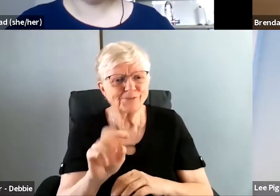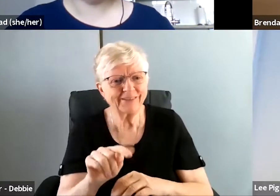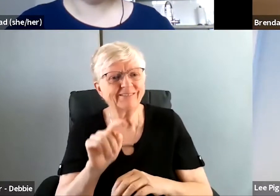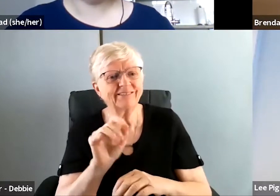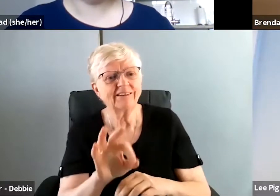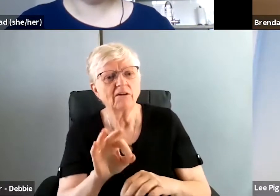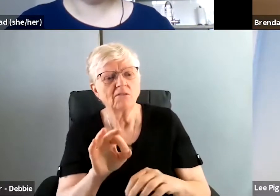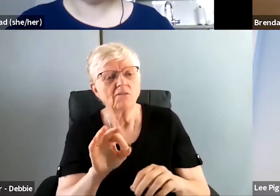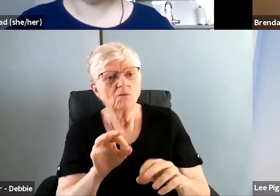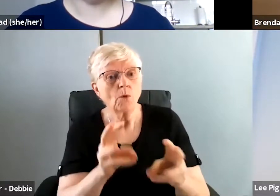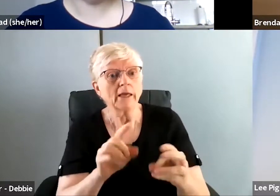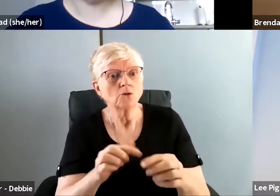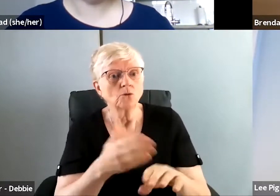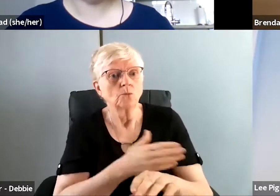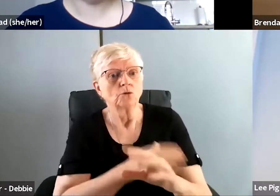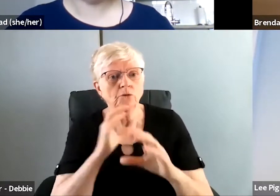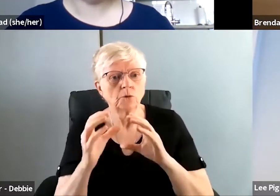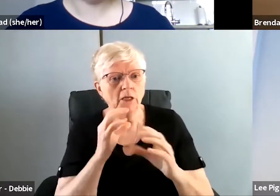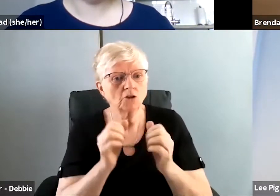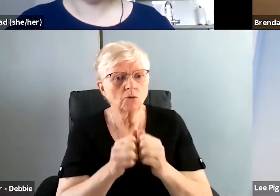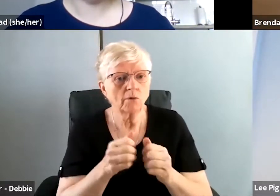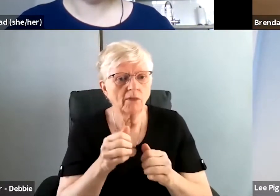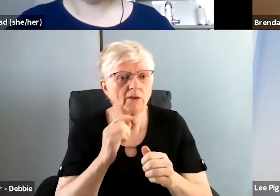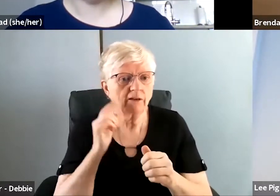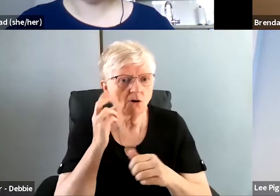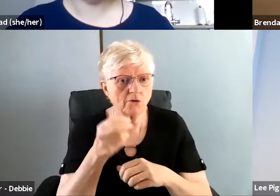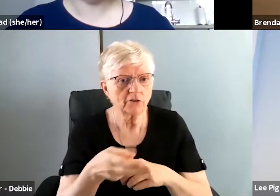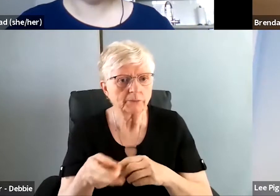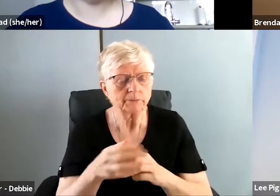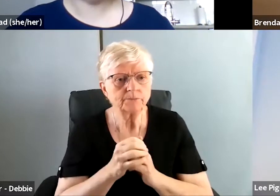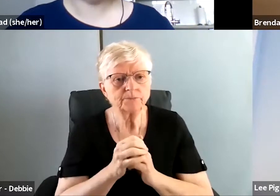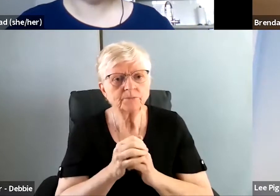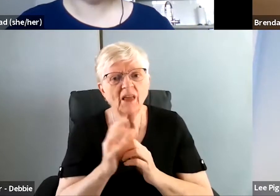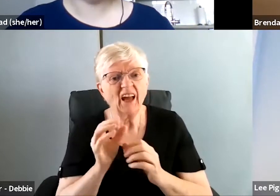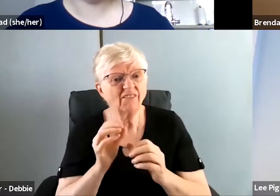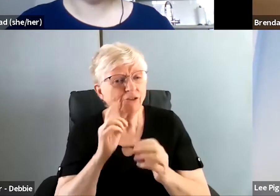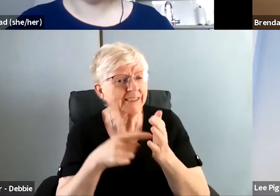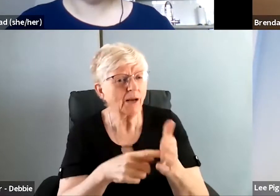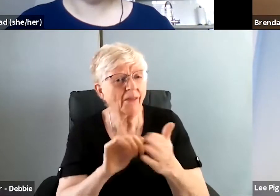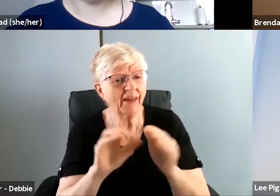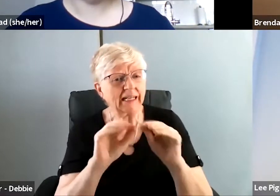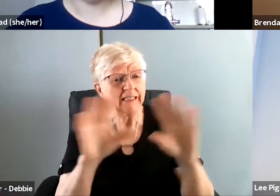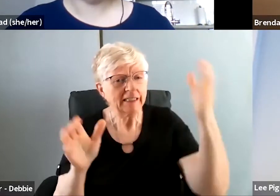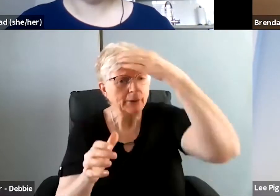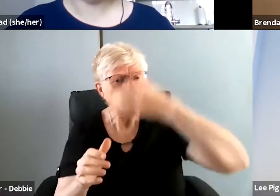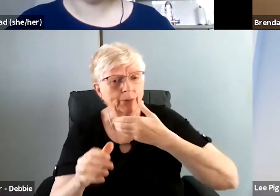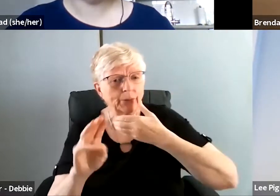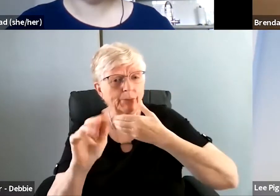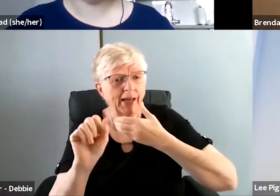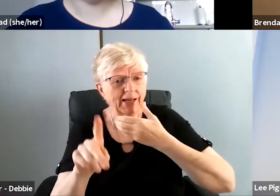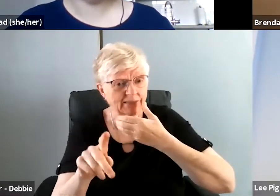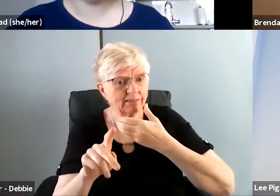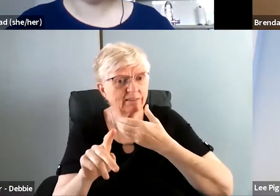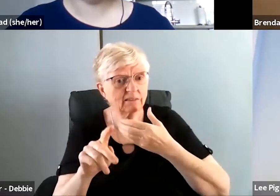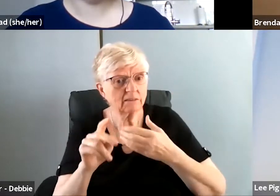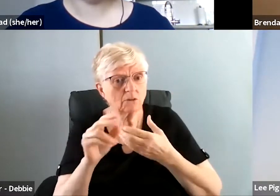time, consideration of needs in terms of like the clear masks idea. So how to safely